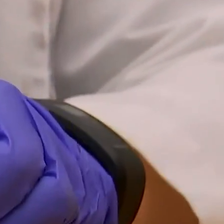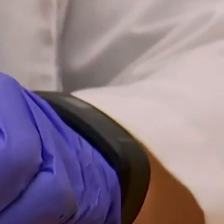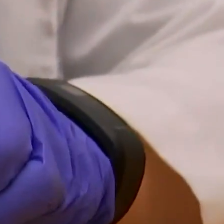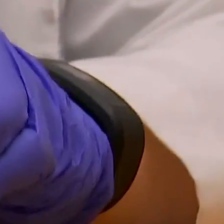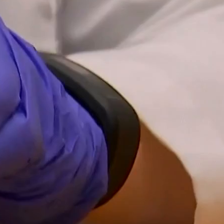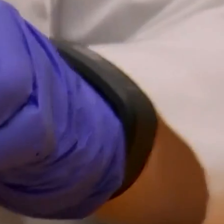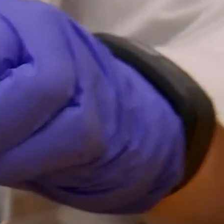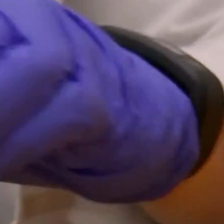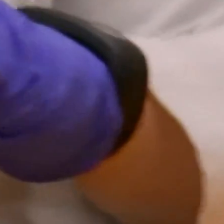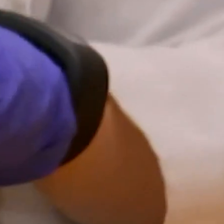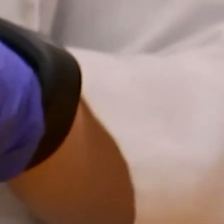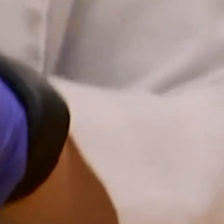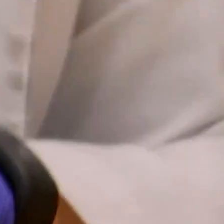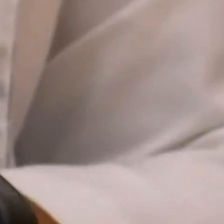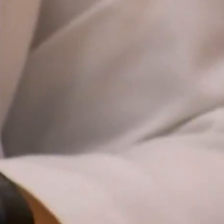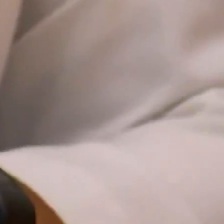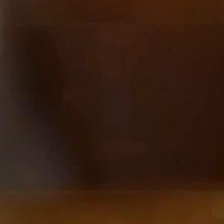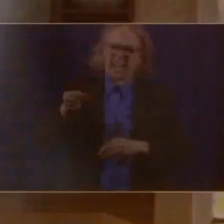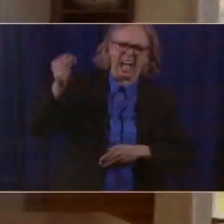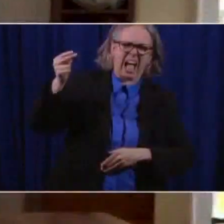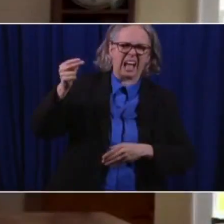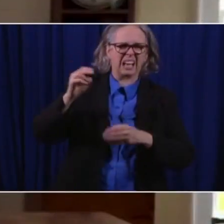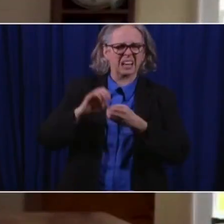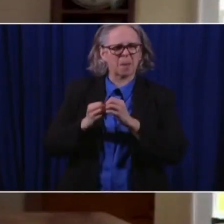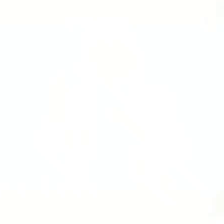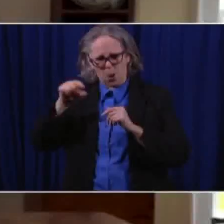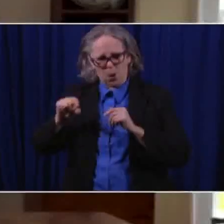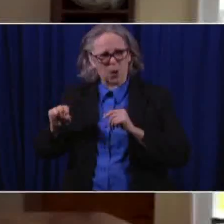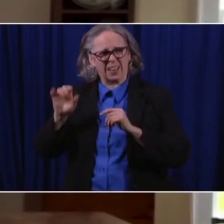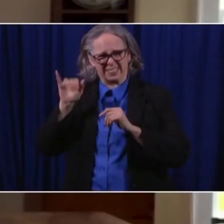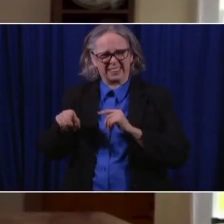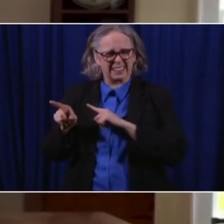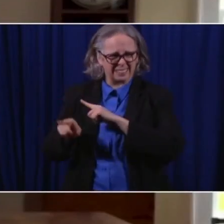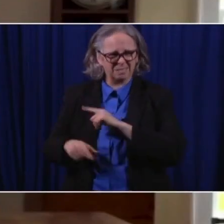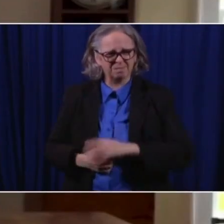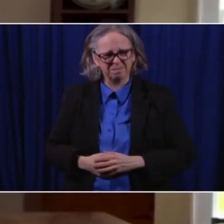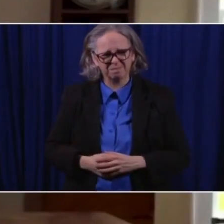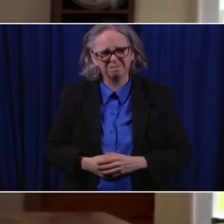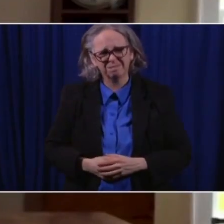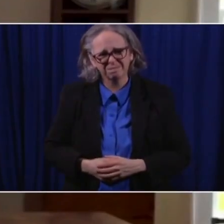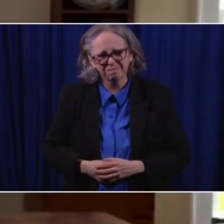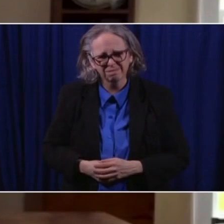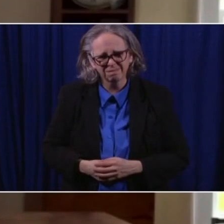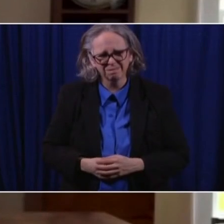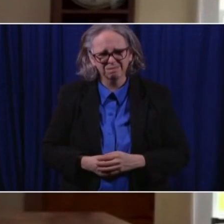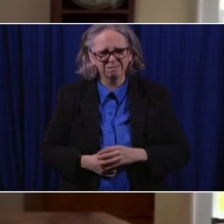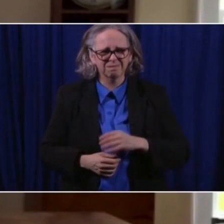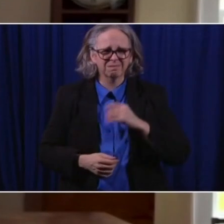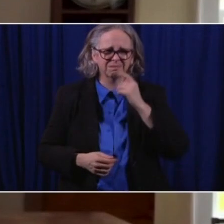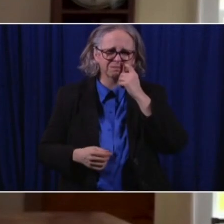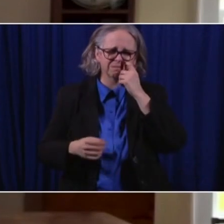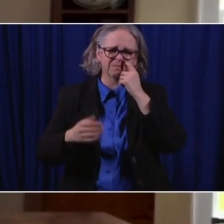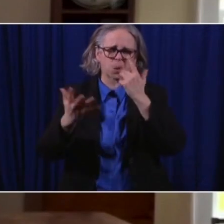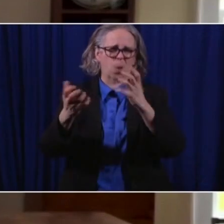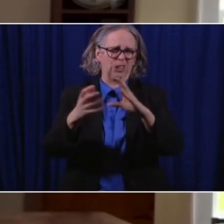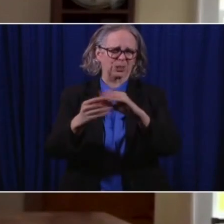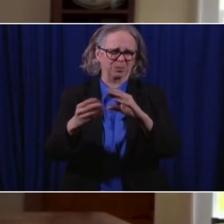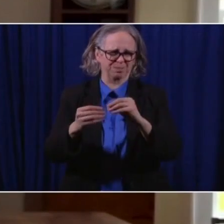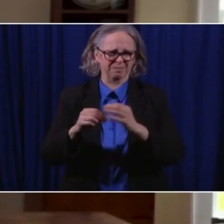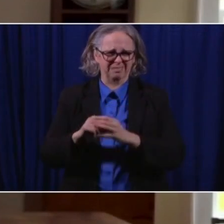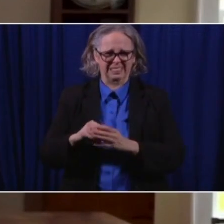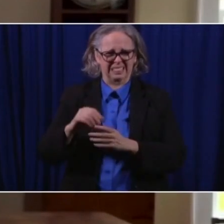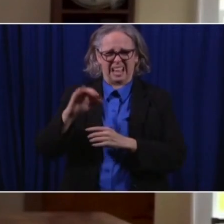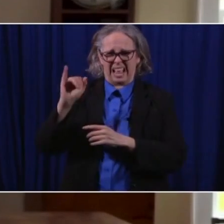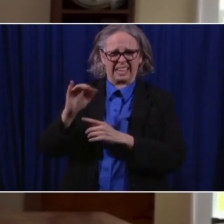at a record high in the state. We now have more patients just in the ICU than we had total